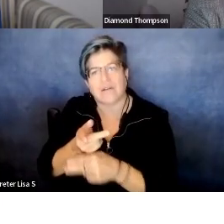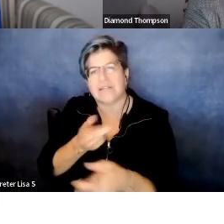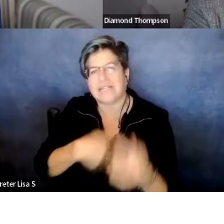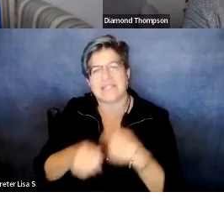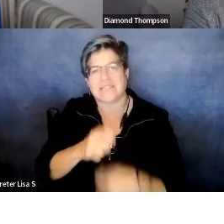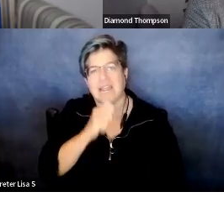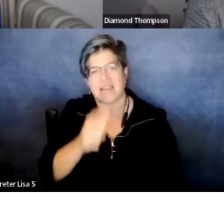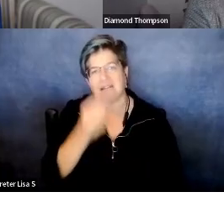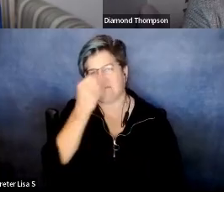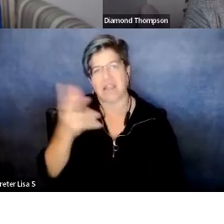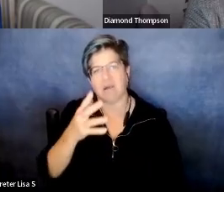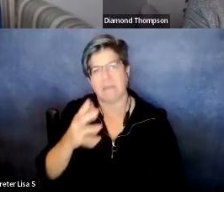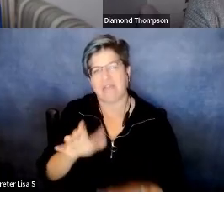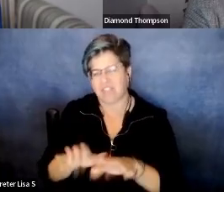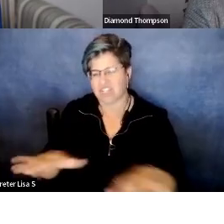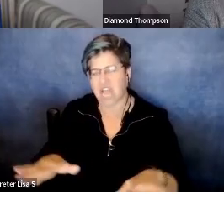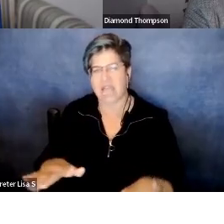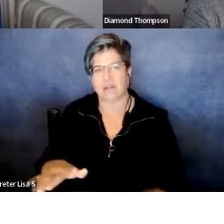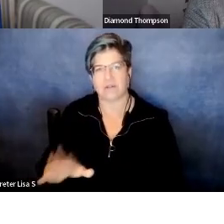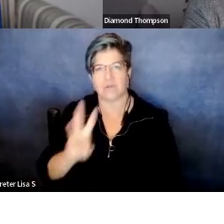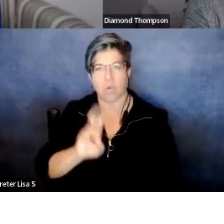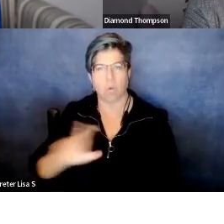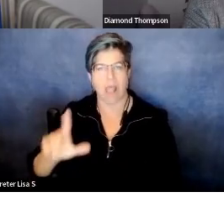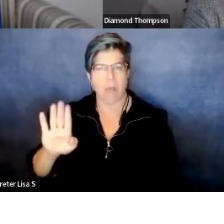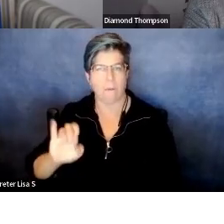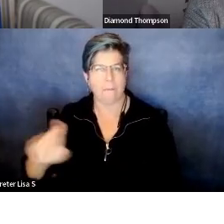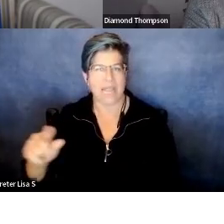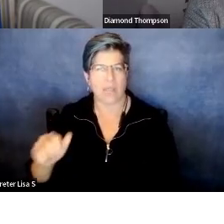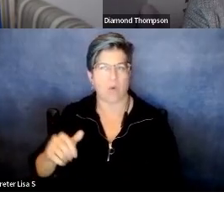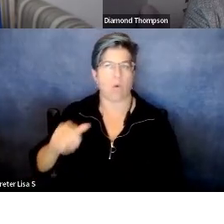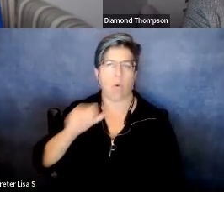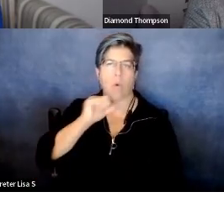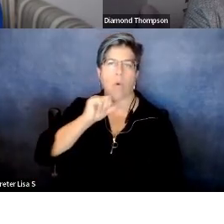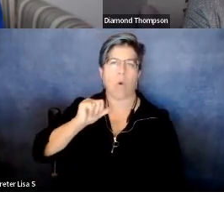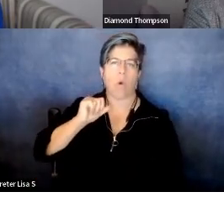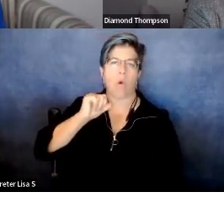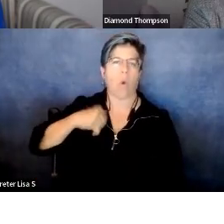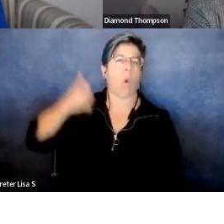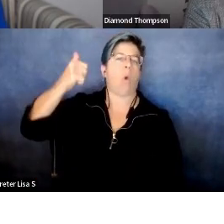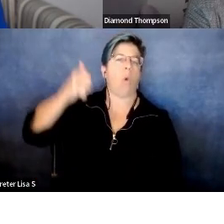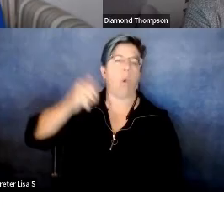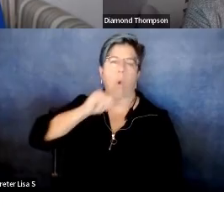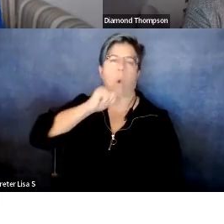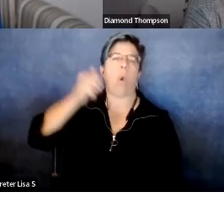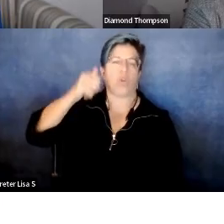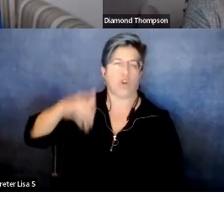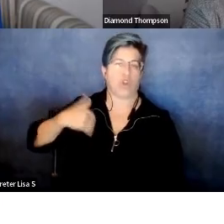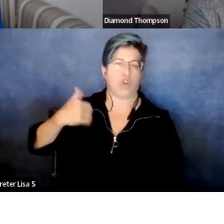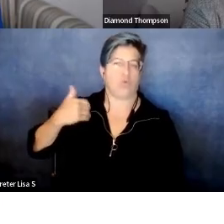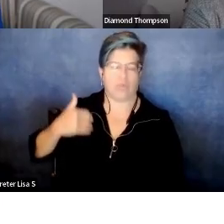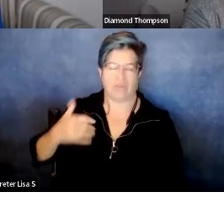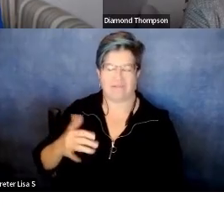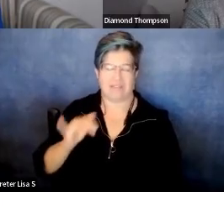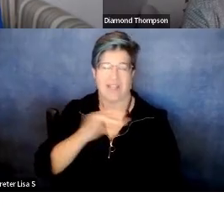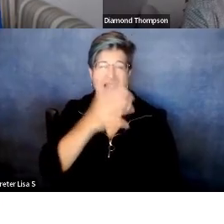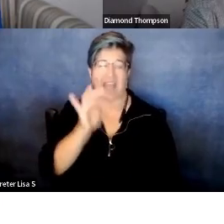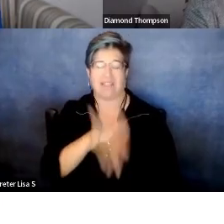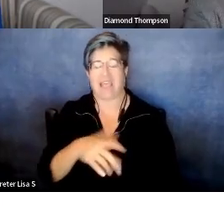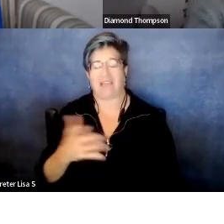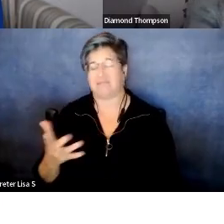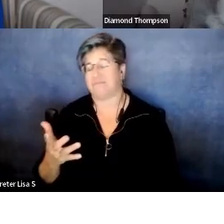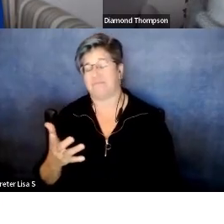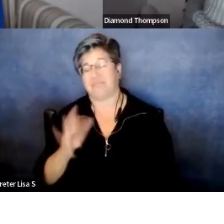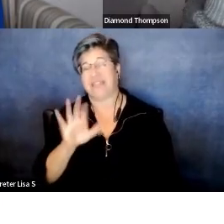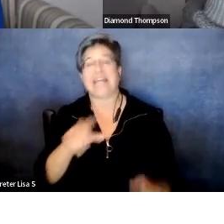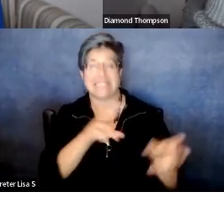the child's well-being or the older youth well-being. Like, it's just a lot of that is just the